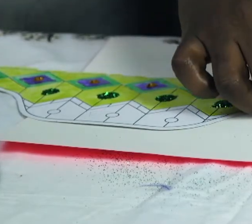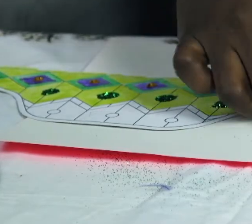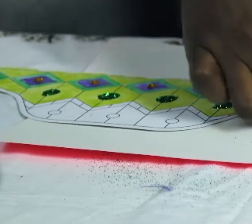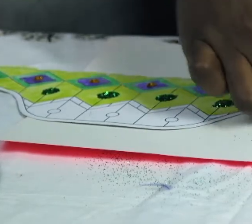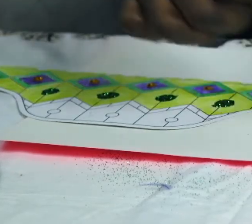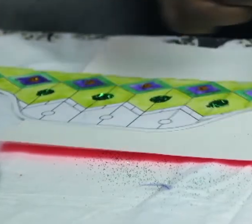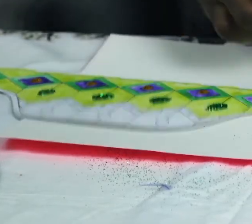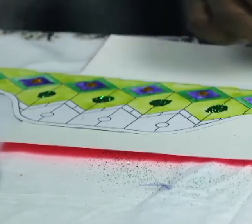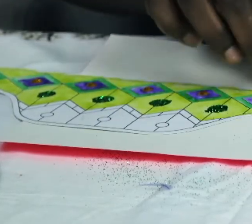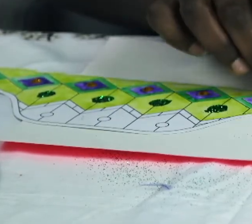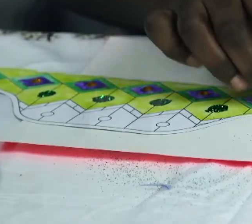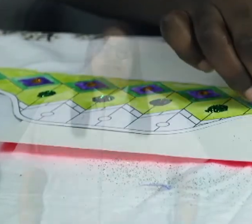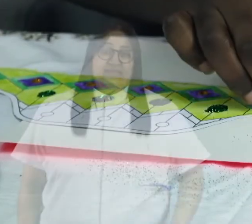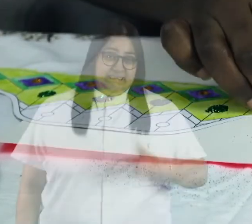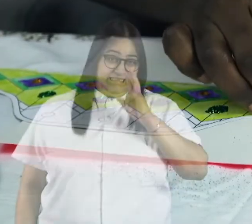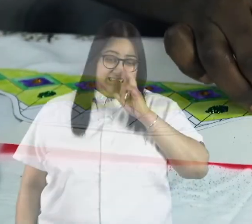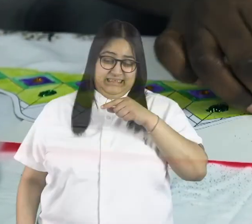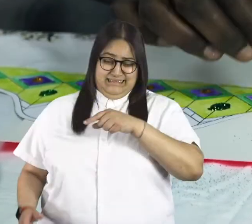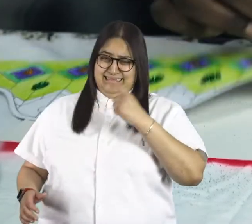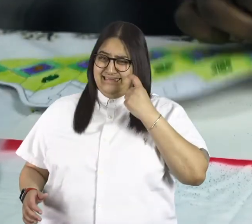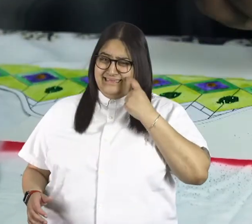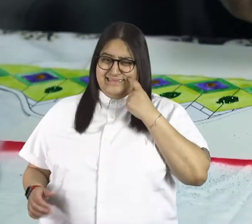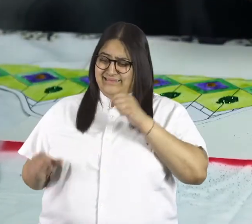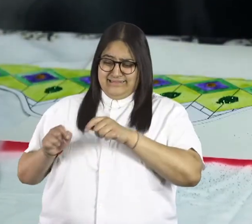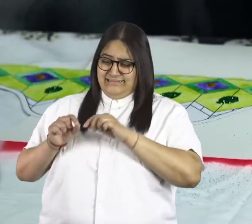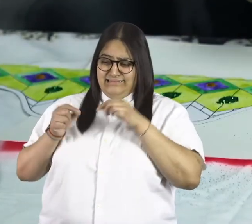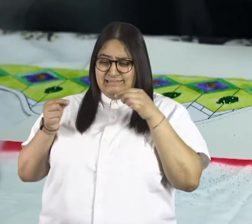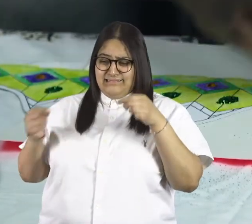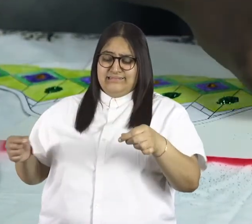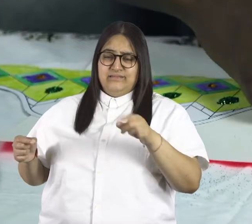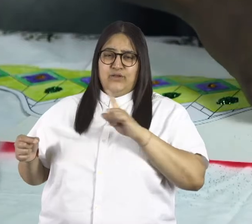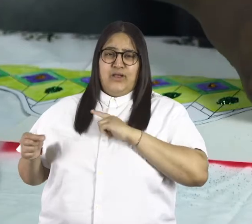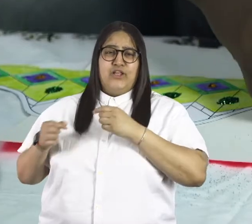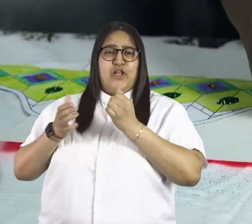You see how easy it is to just apply them?